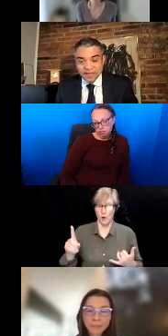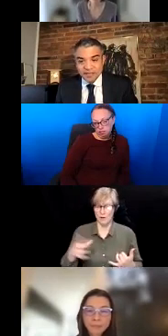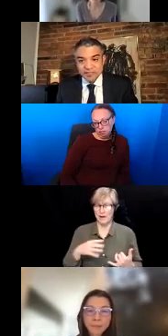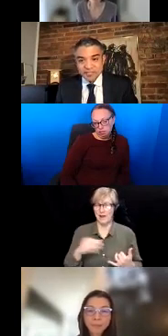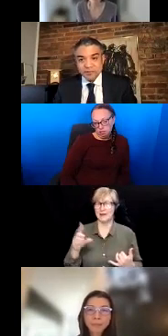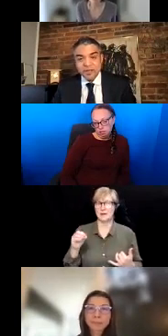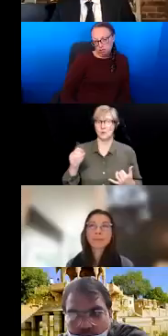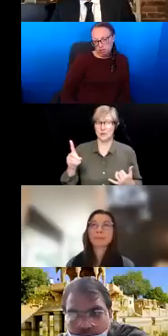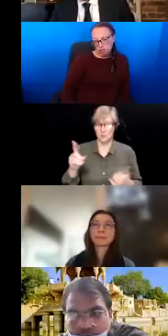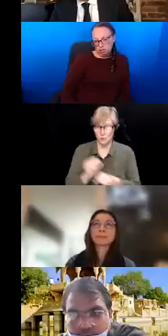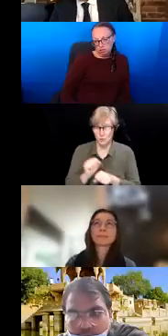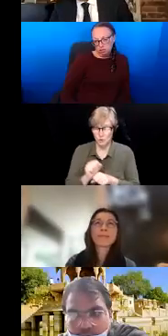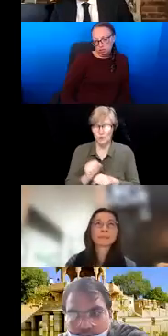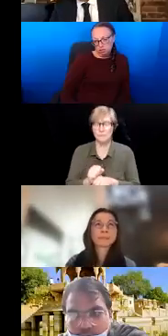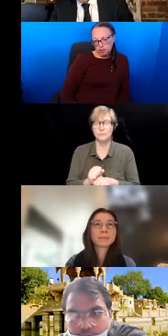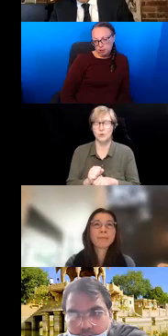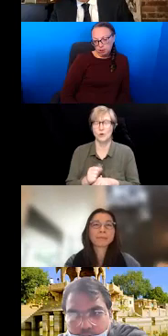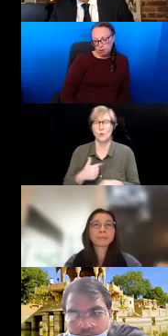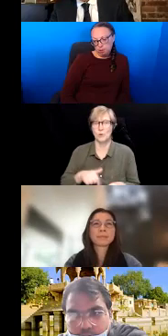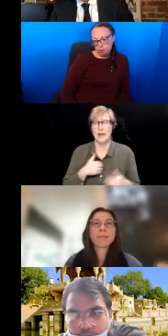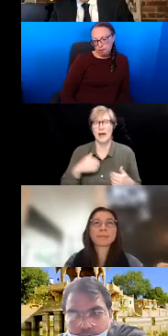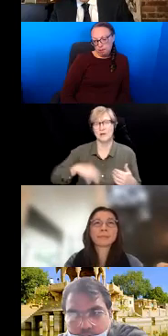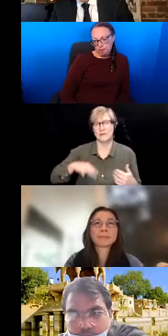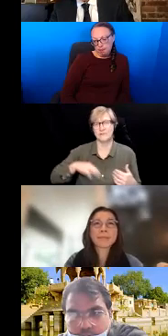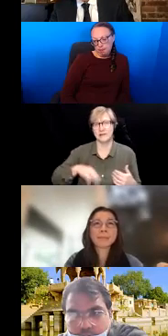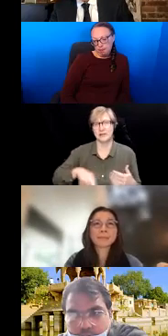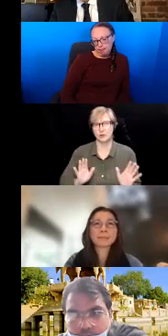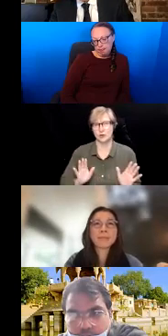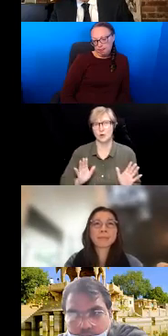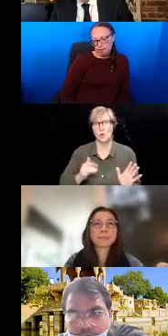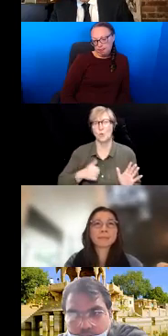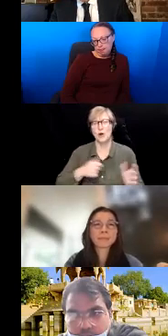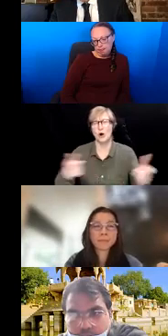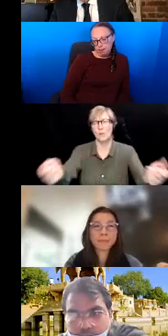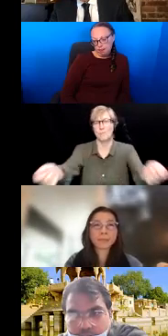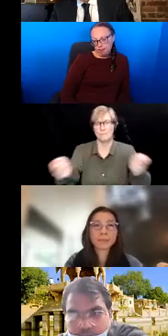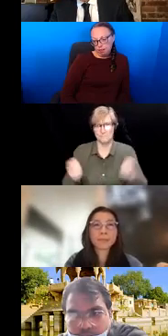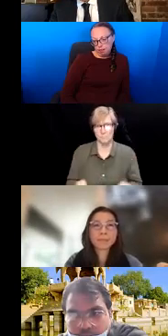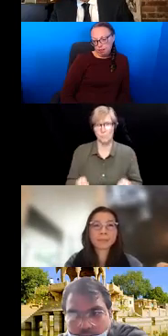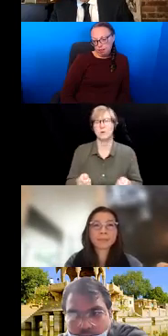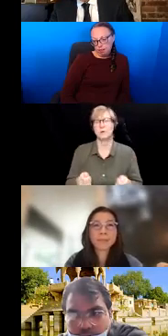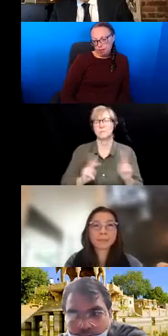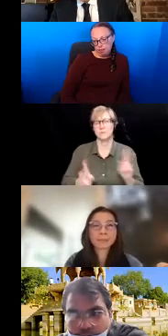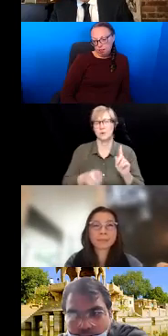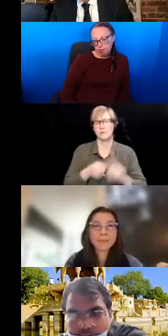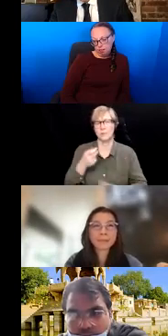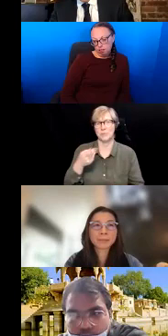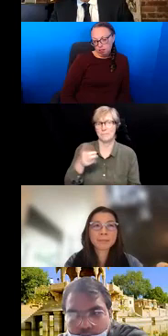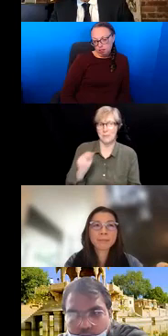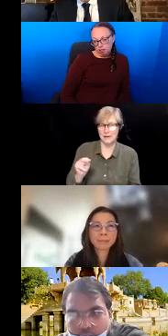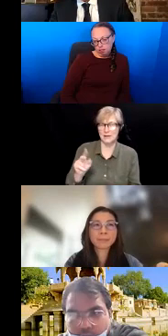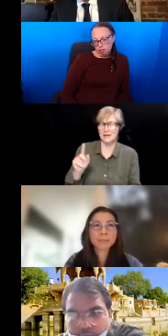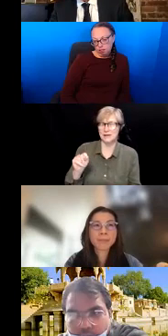the advantage that we are recruiting patients from Penn's FTD Center. And so these patients